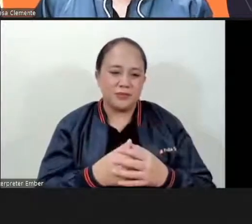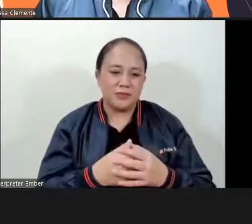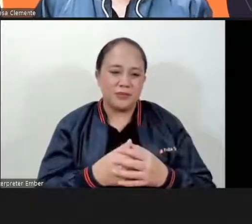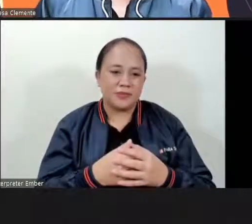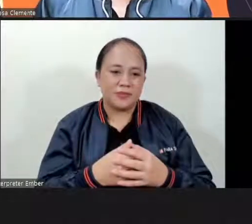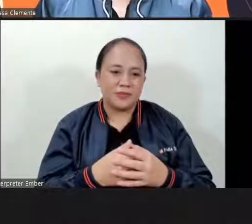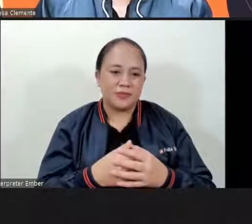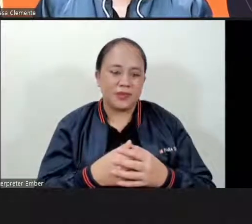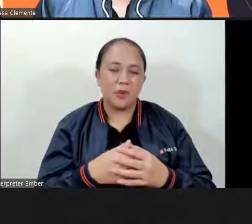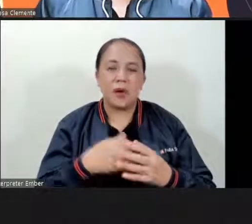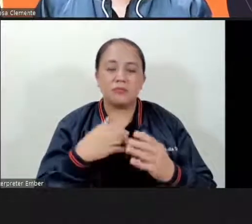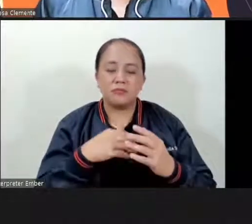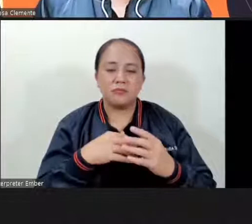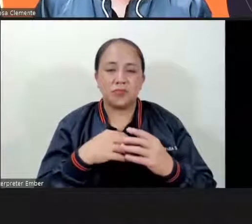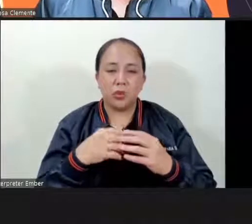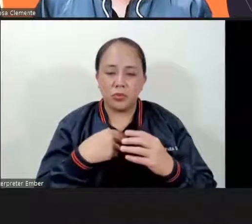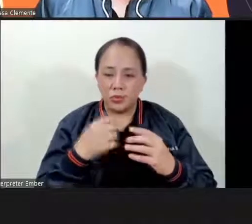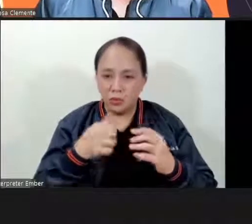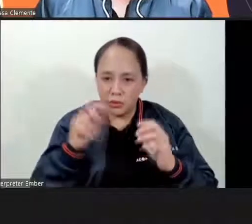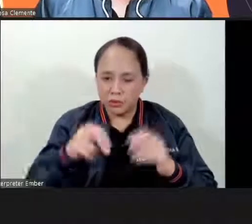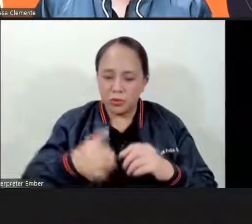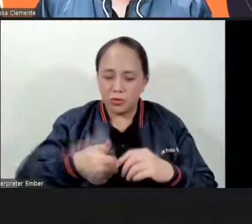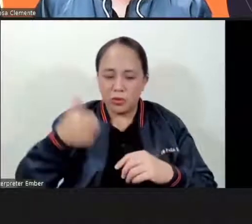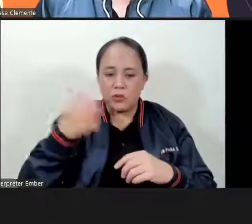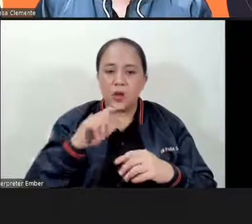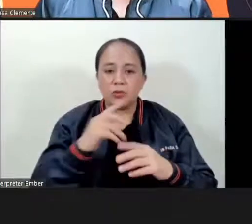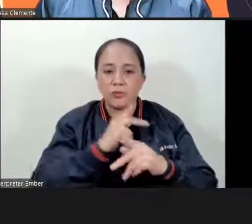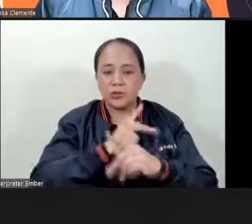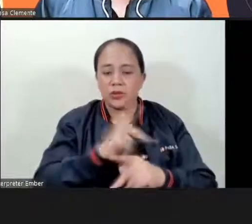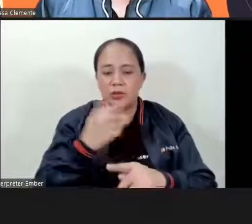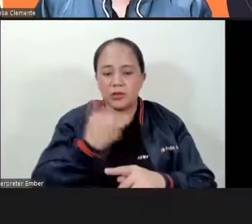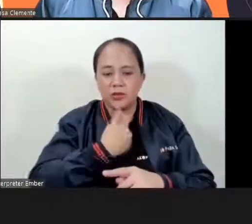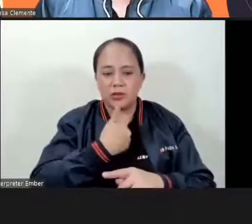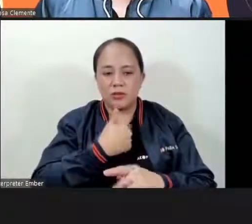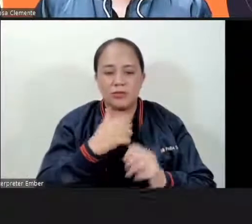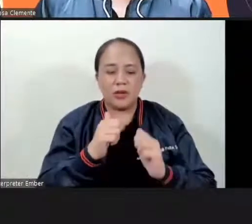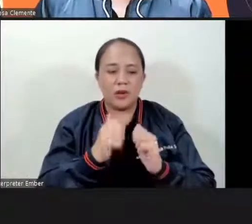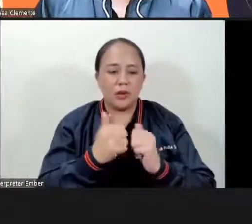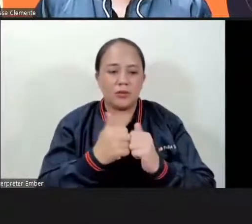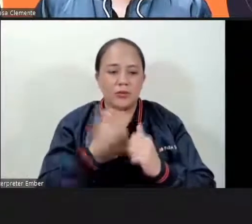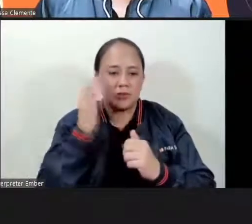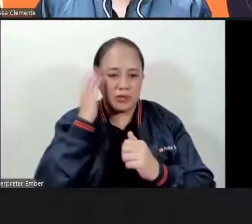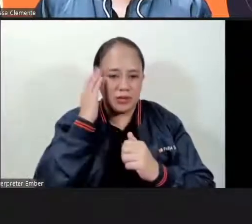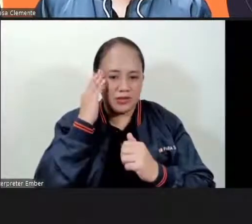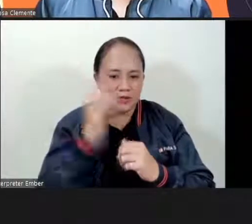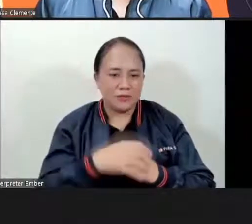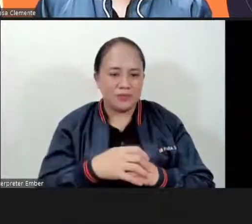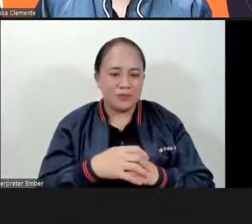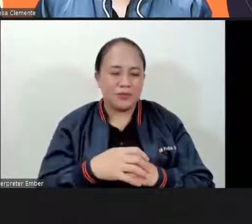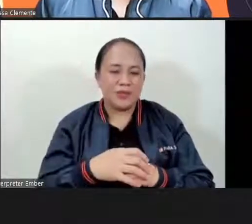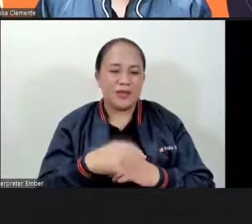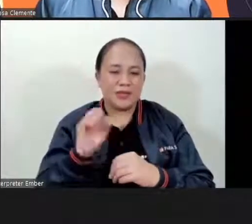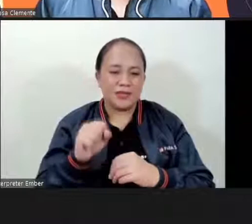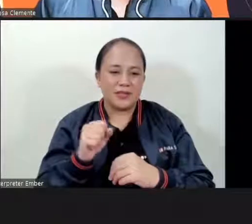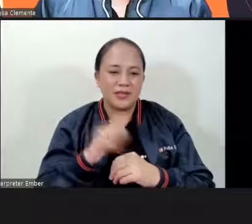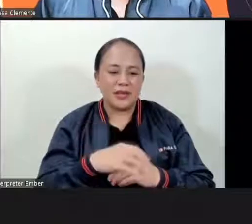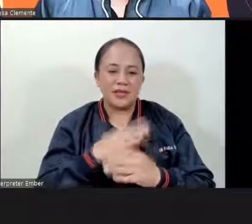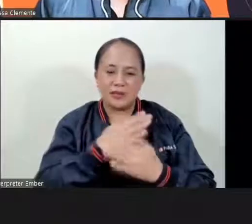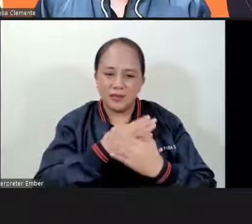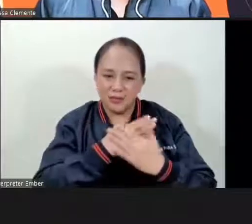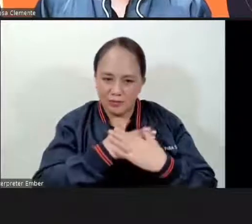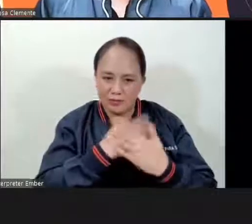to win. And the best way to arm ourselves for that battle is through knowledge. And of course, compassion